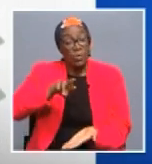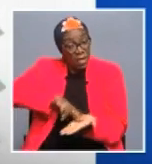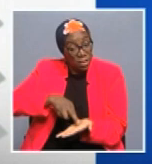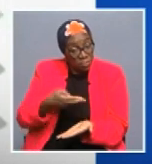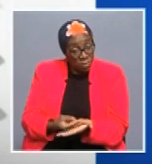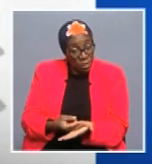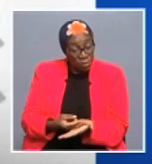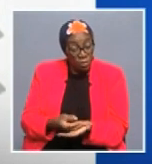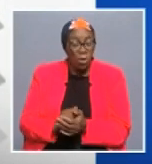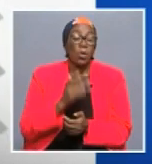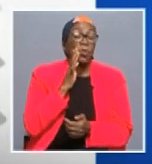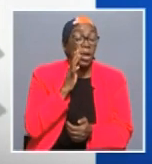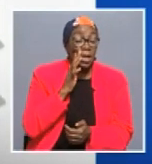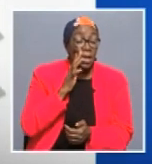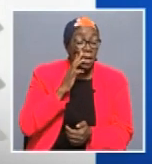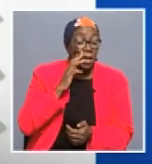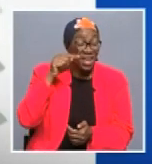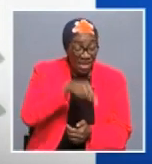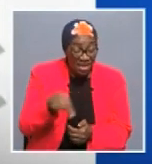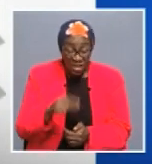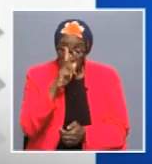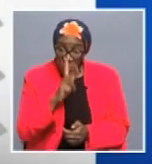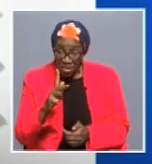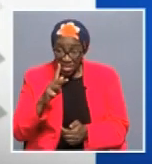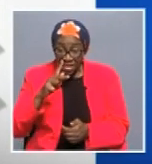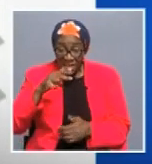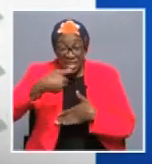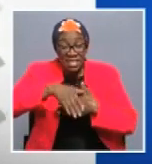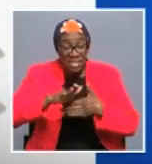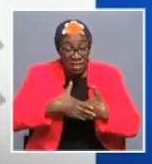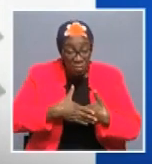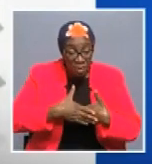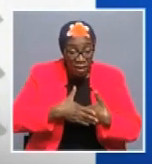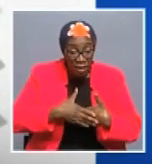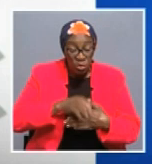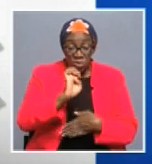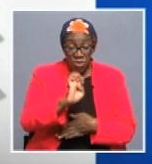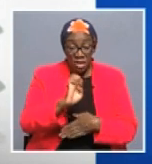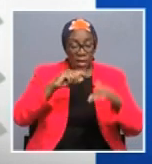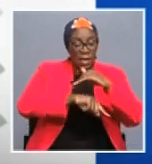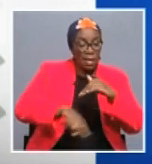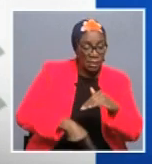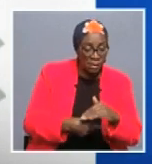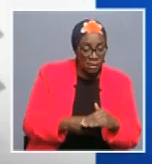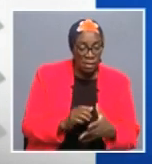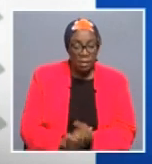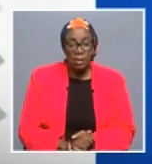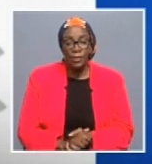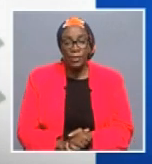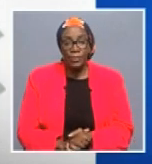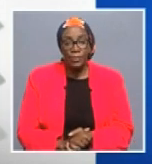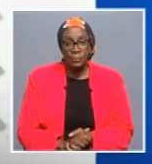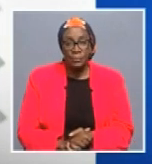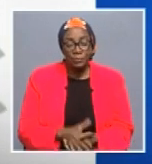the accused person was sent back, or of course the accused person was expelled and deported back